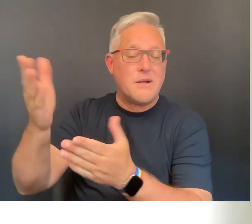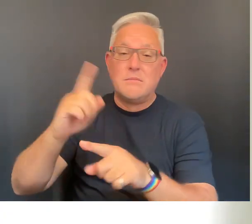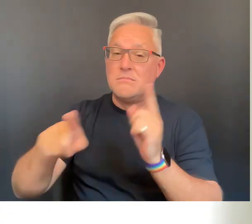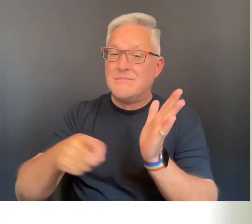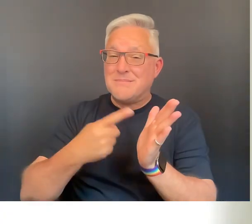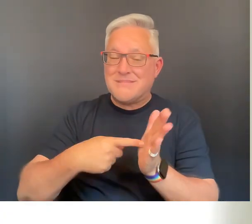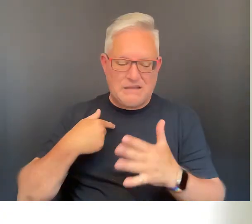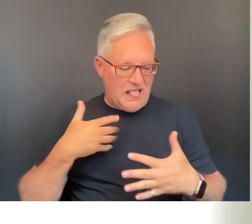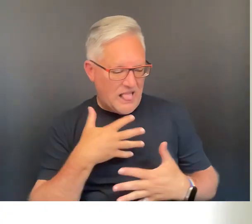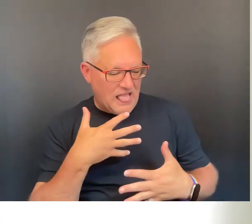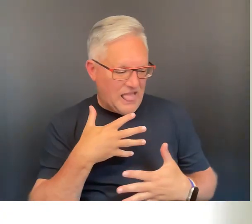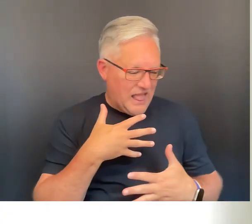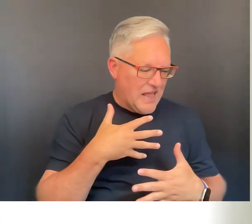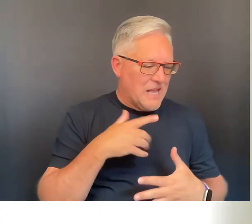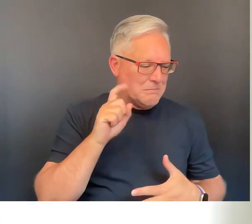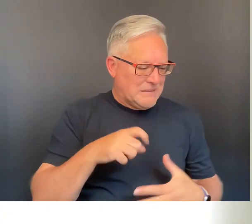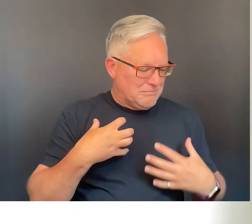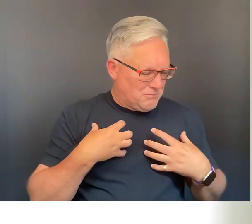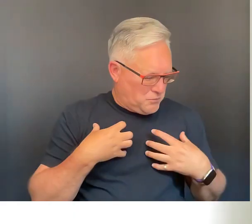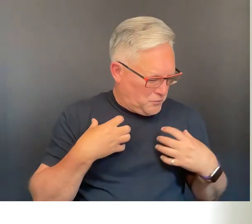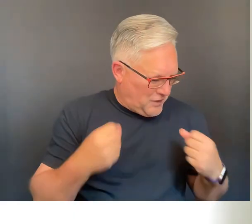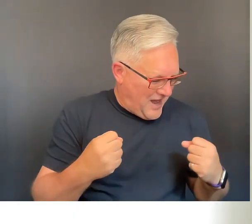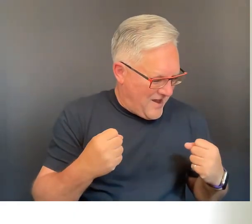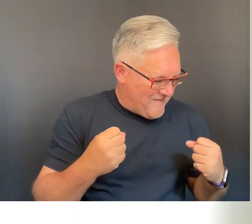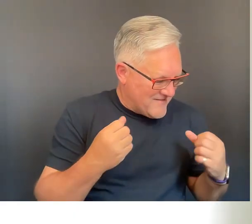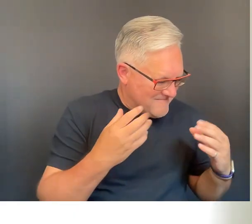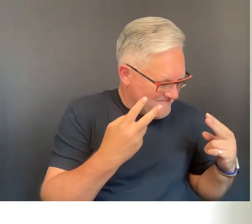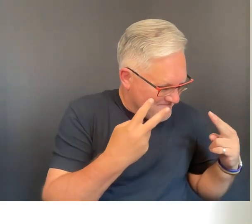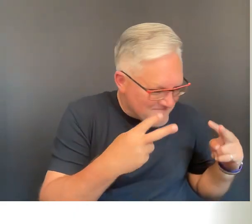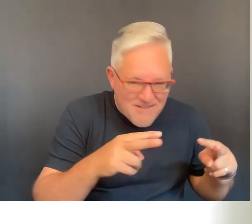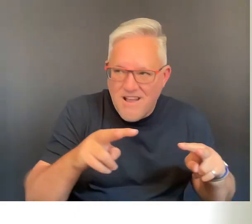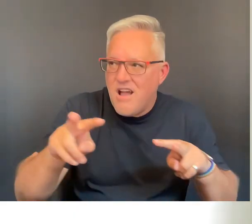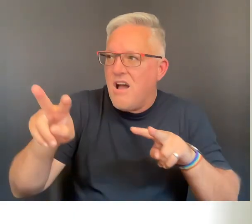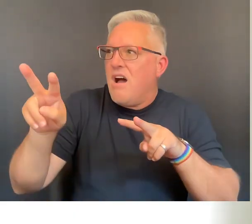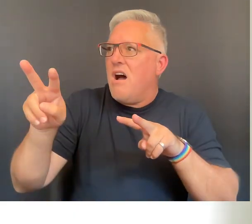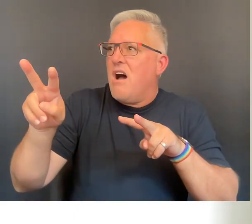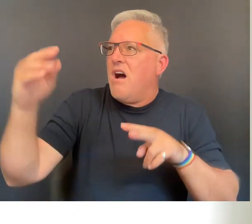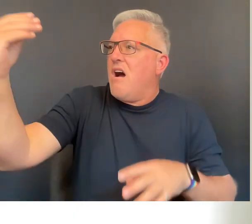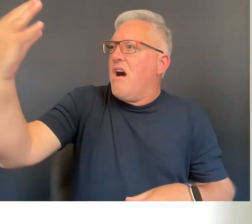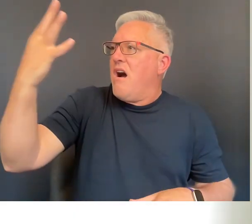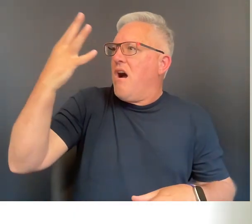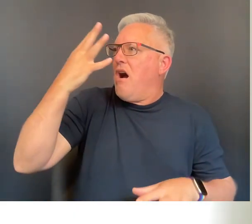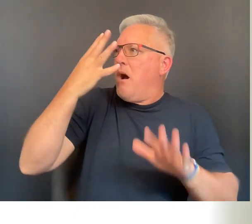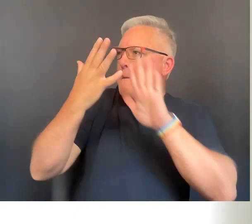enough to see it, and if only we're brave enough to be it.